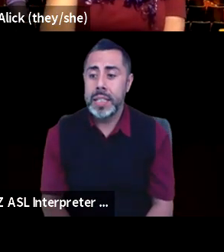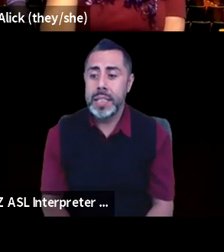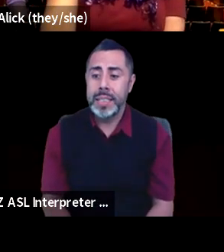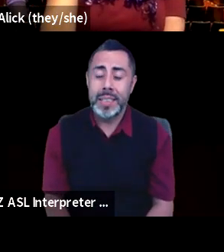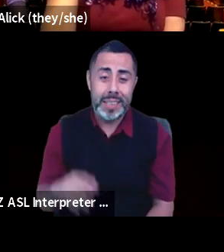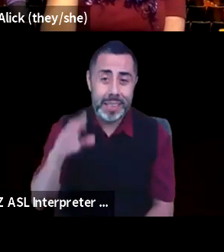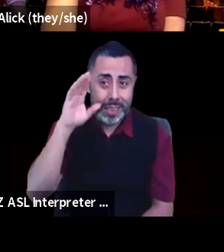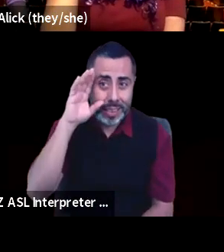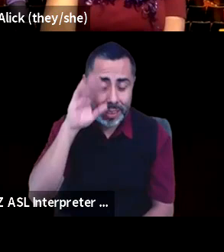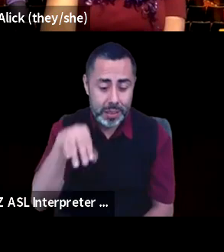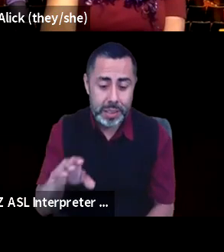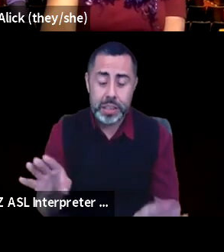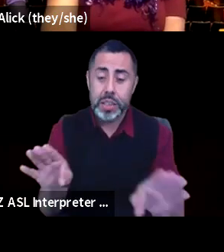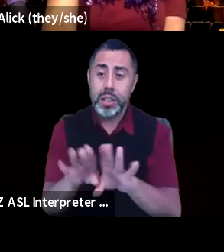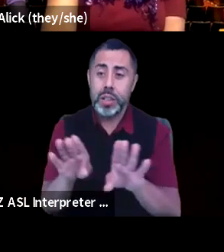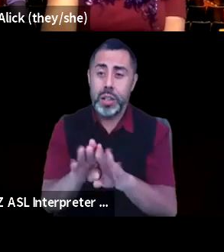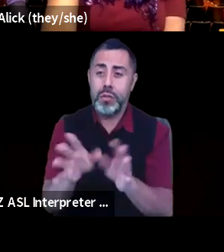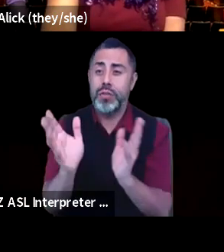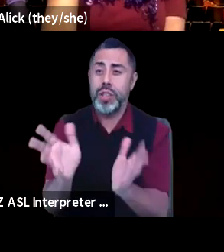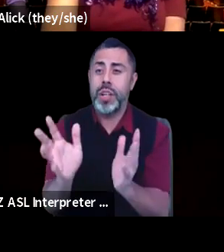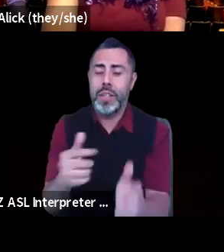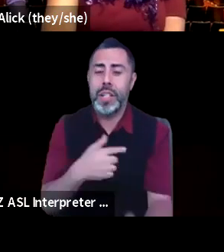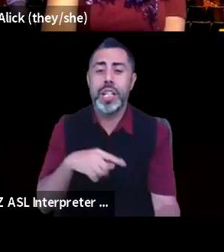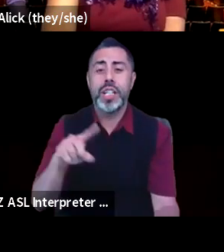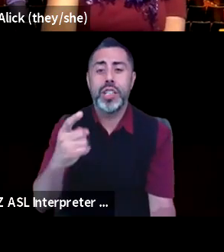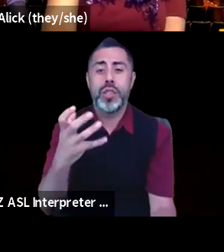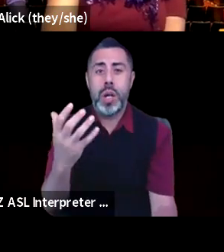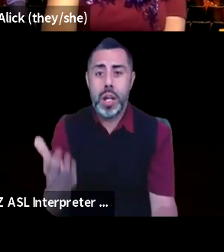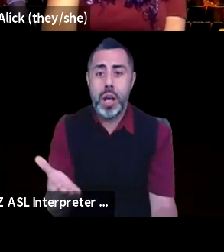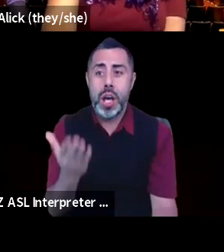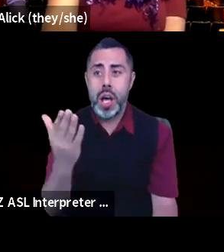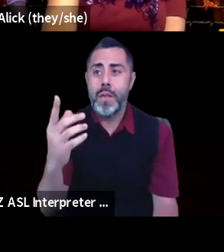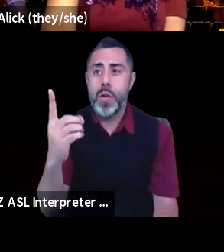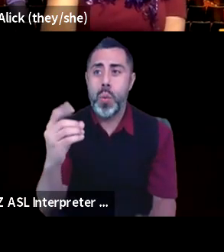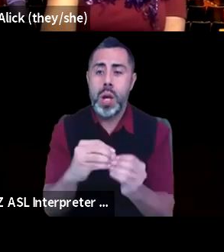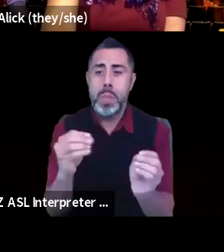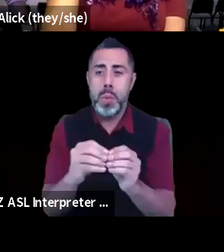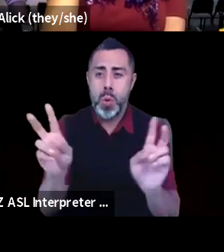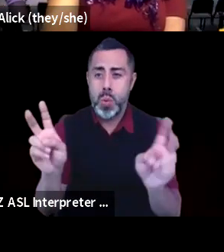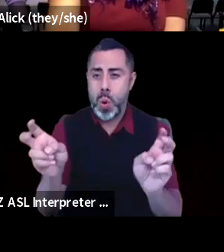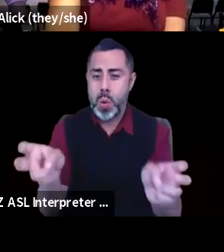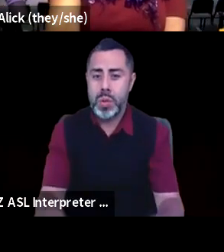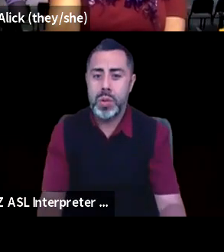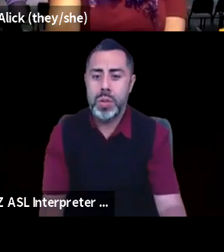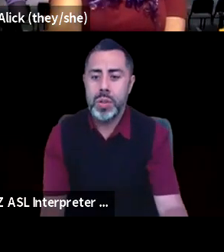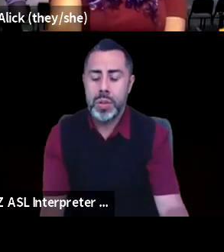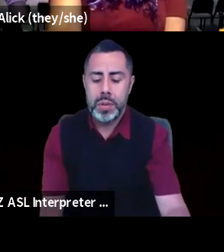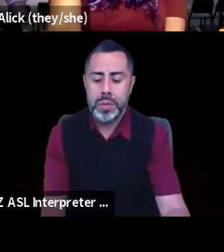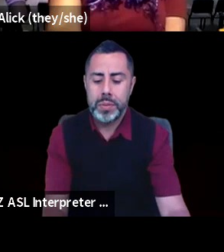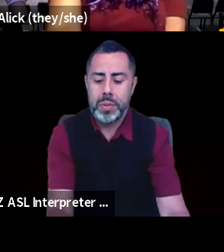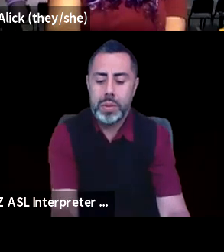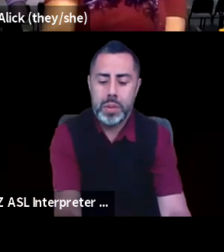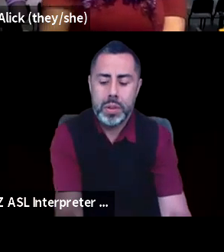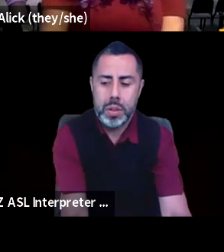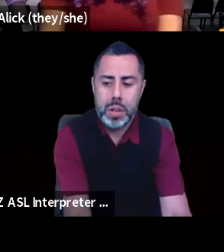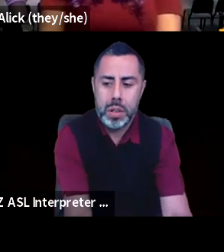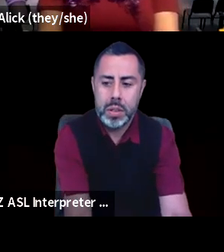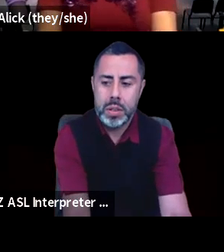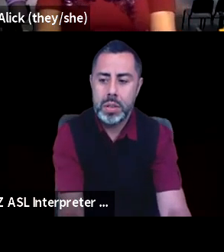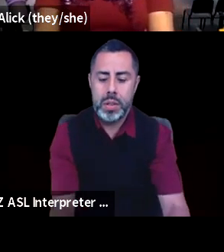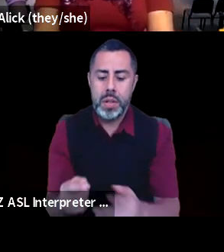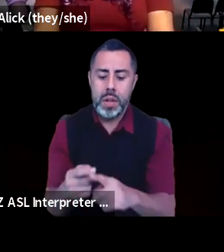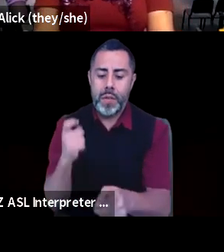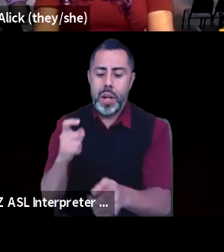you know, to close us out, I just want to actually offer one more quote from a hero of mine, hero writer